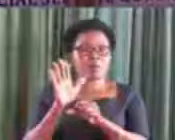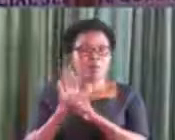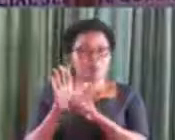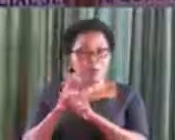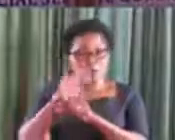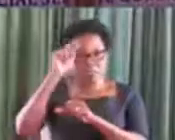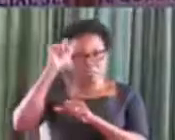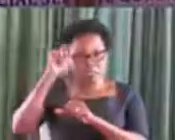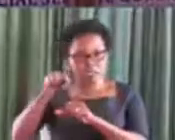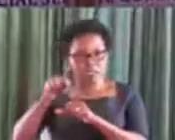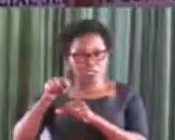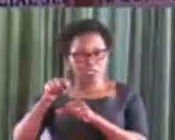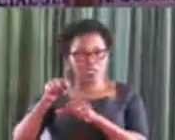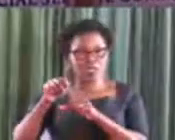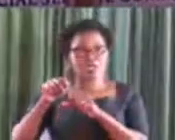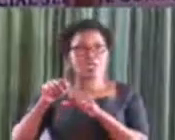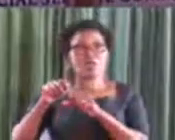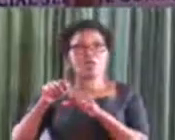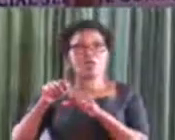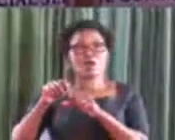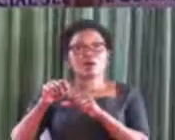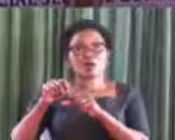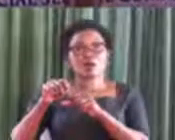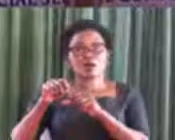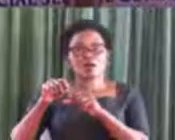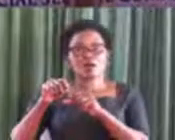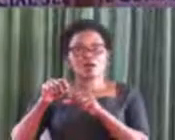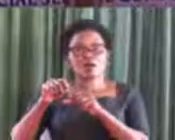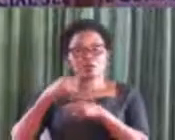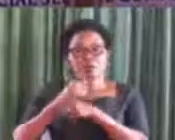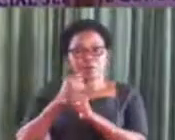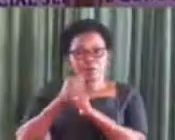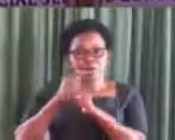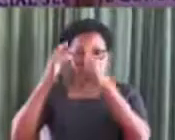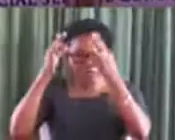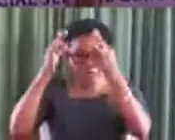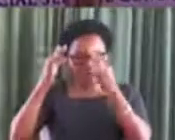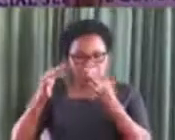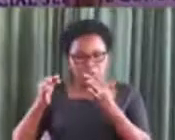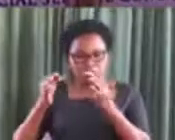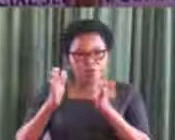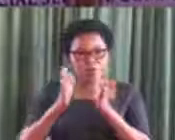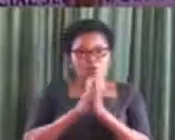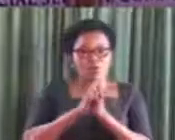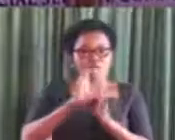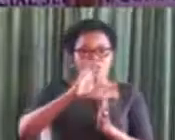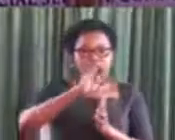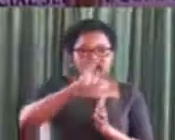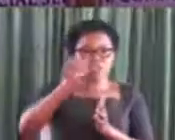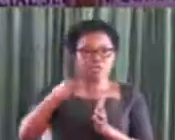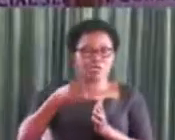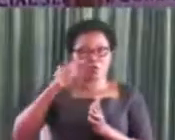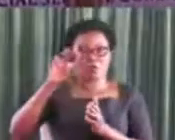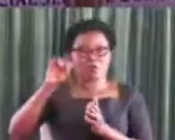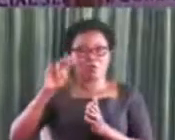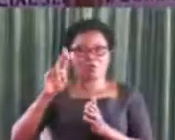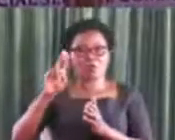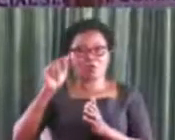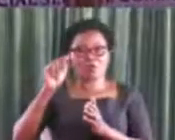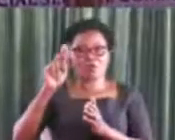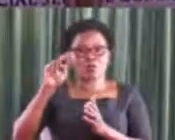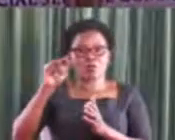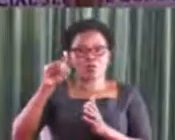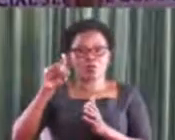advisory opinion on gender, with Chief Justice Mutunga dissenting in